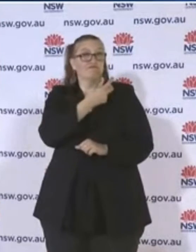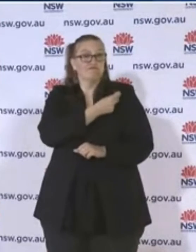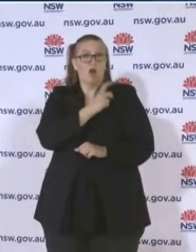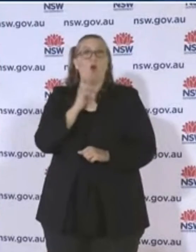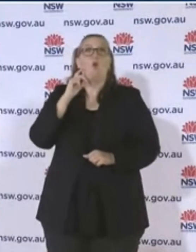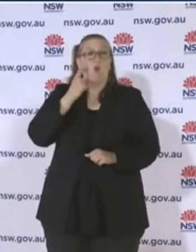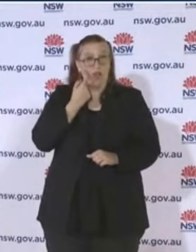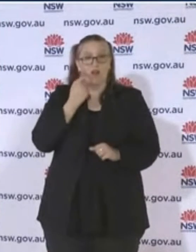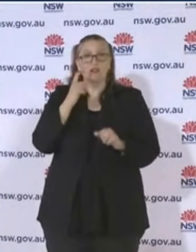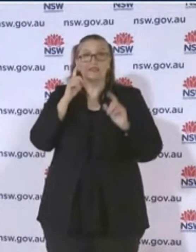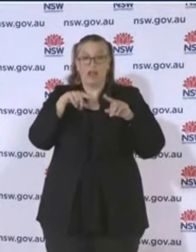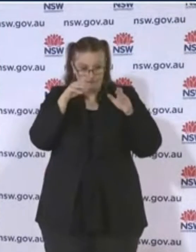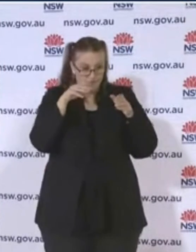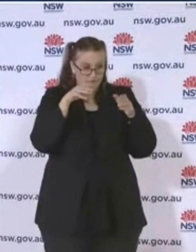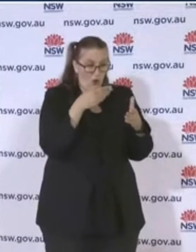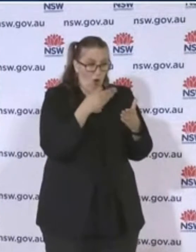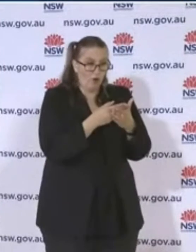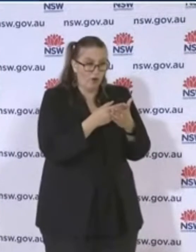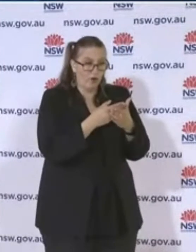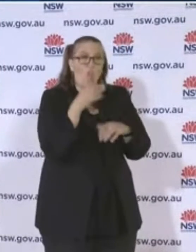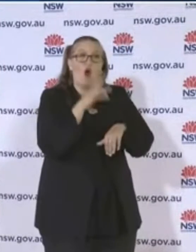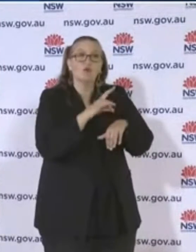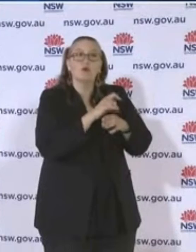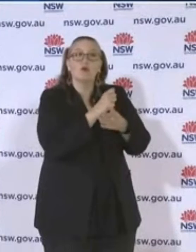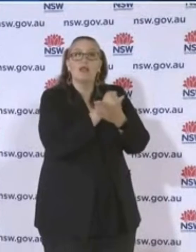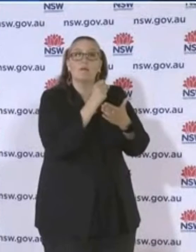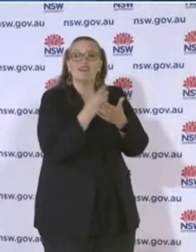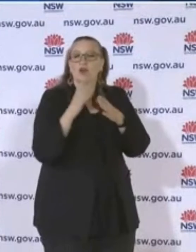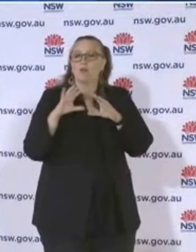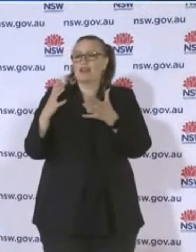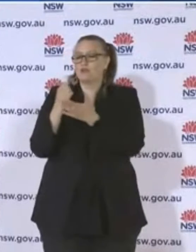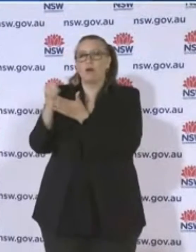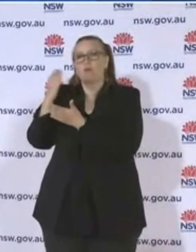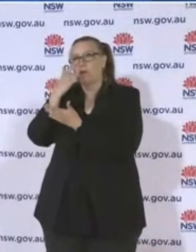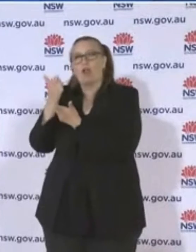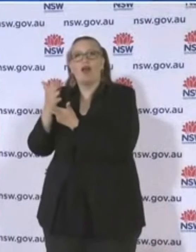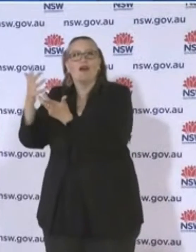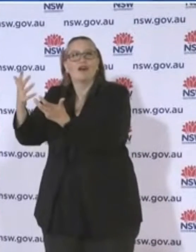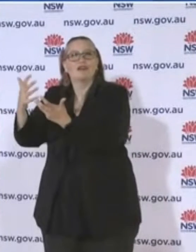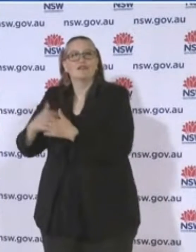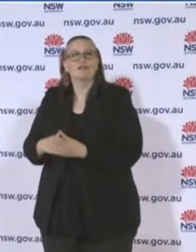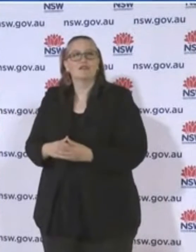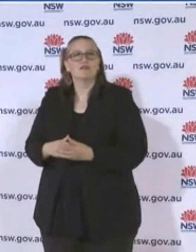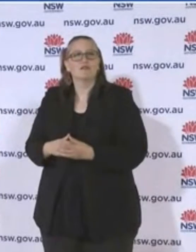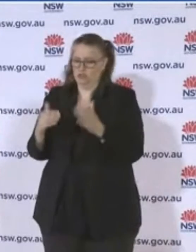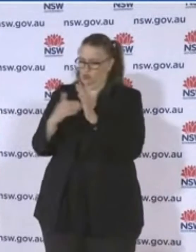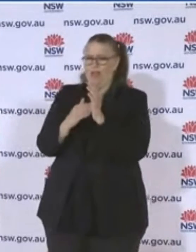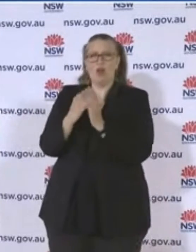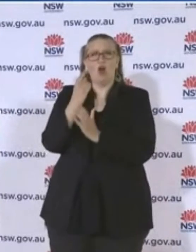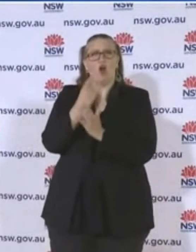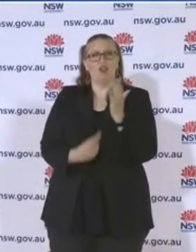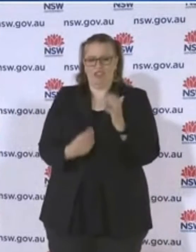yeah. So today we're at 35%. Is there a change in strategy as to why you're asking people to not focus so much on the case numbers?